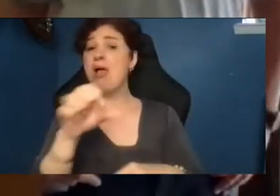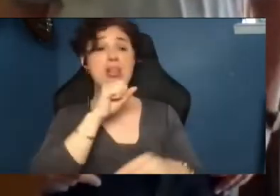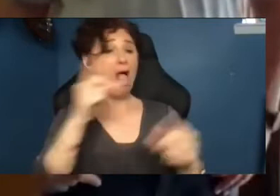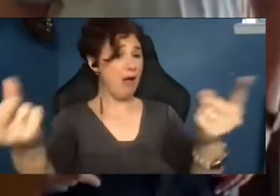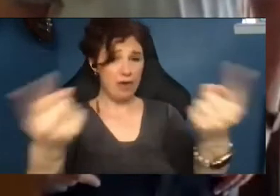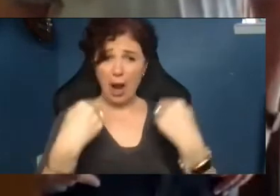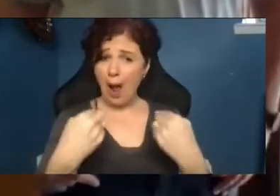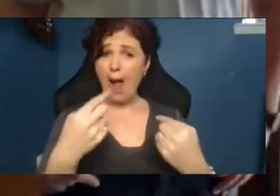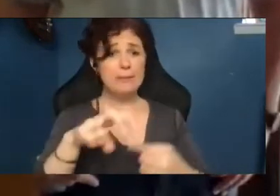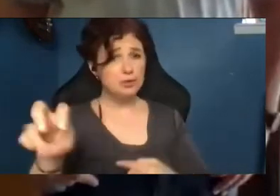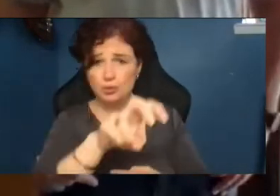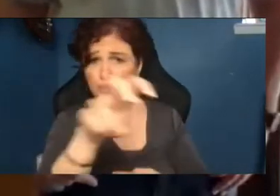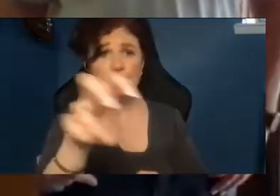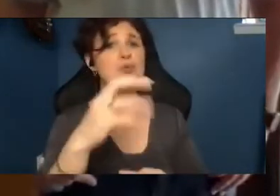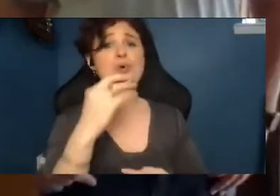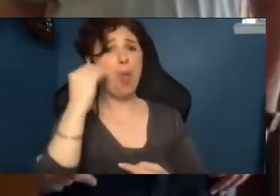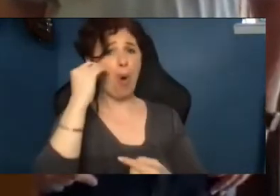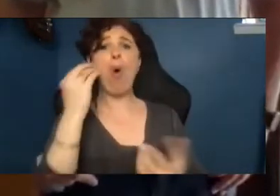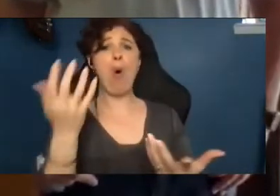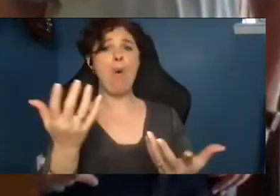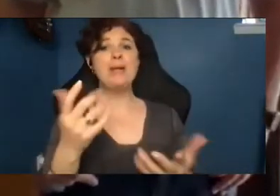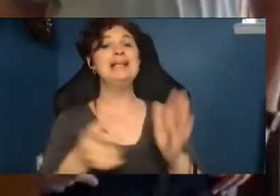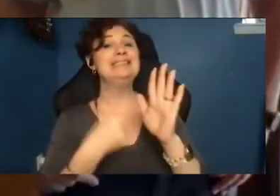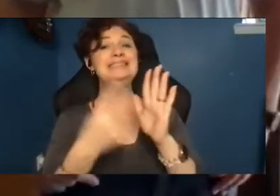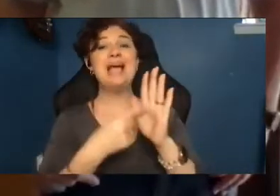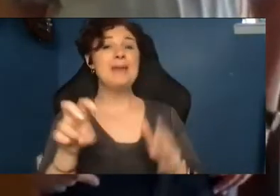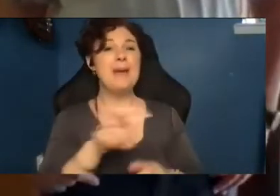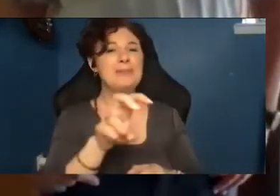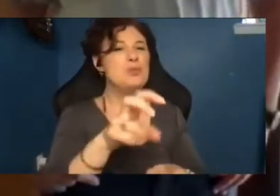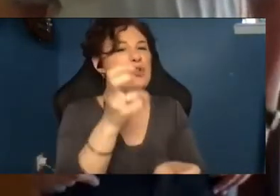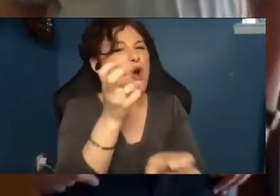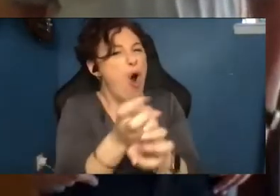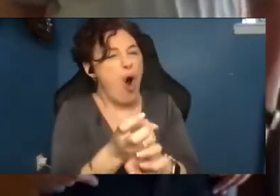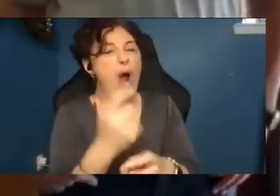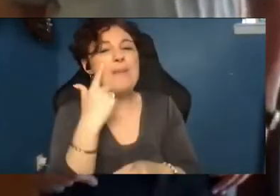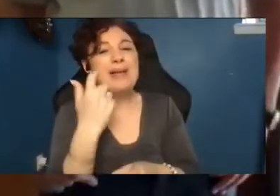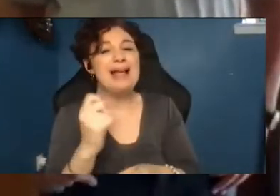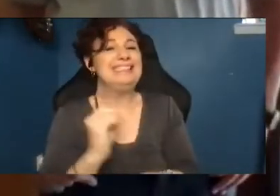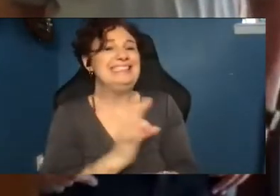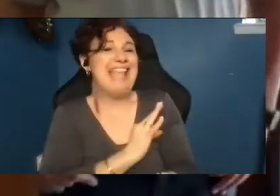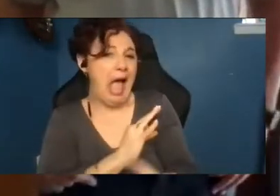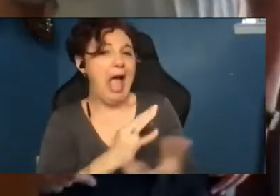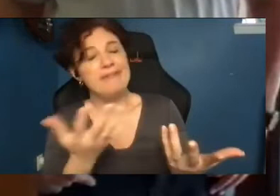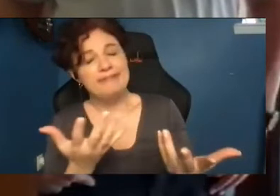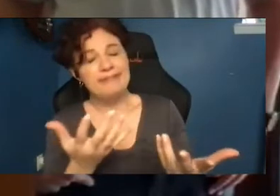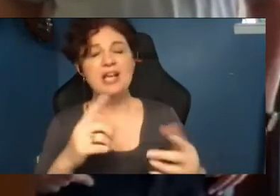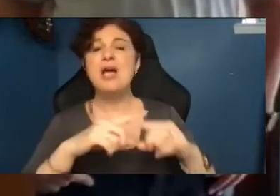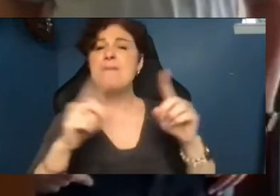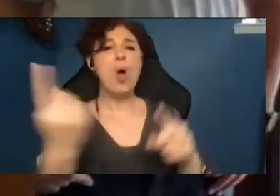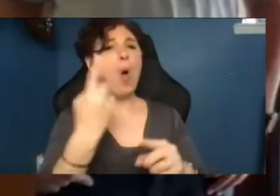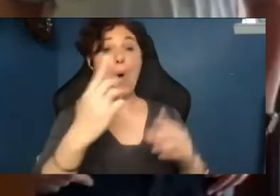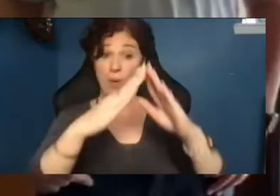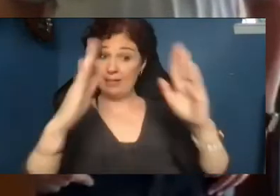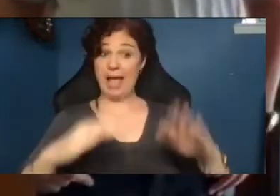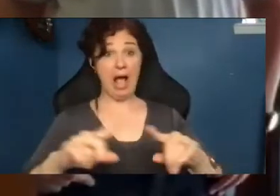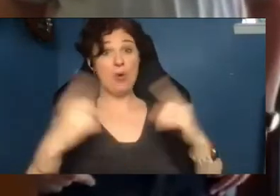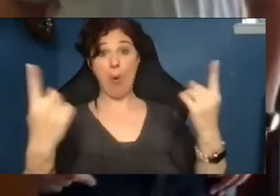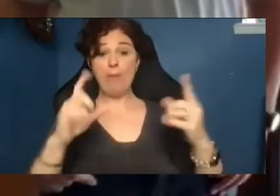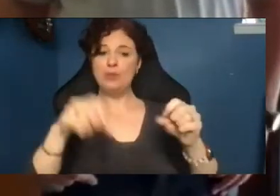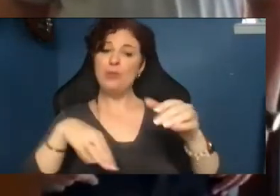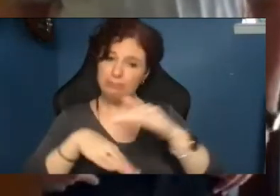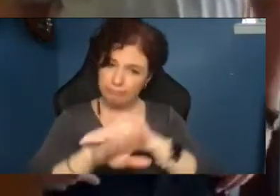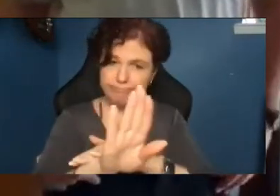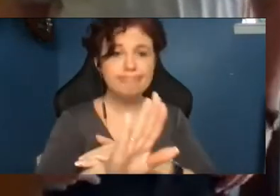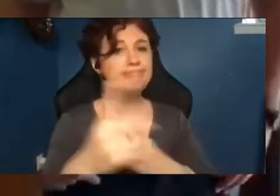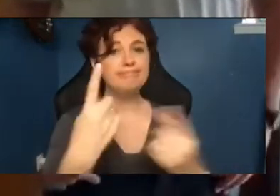in here, give you a tour of the home if possible. Sometimes tours are a little bit harder because of staffing, but always the house is open so you can at least come